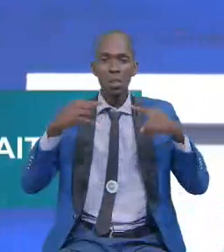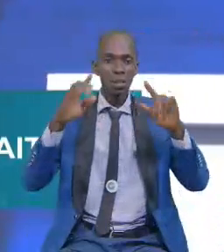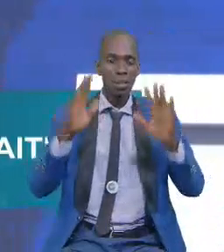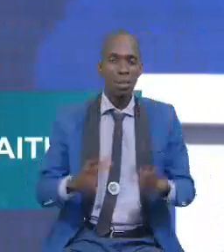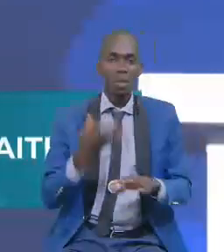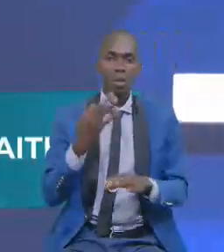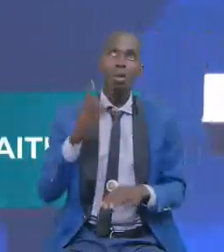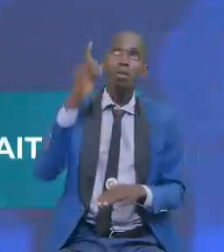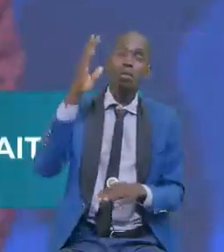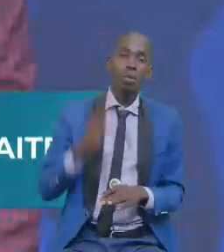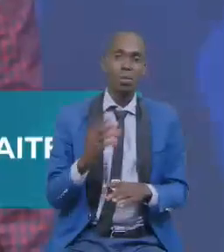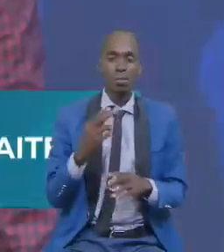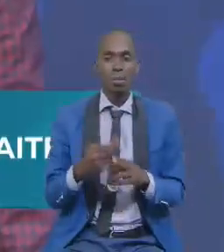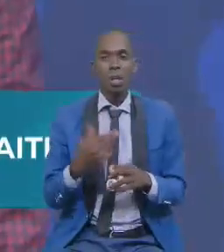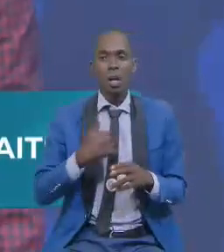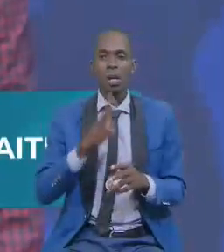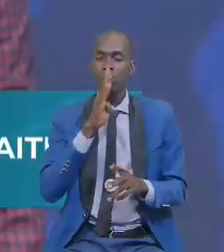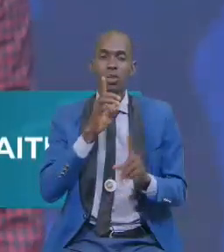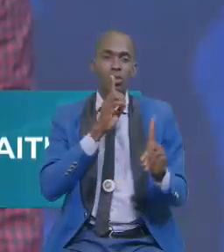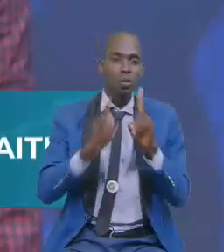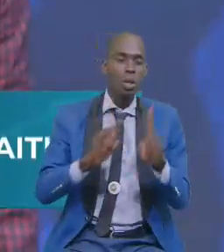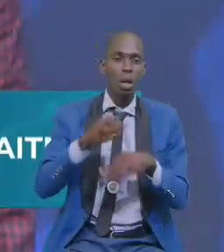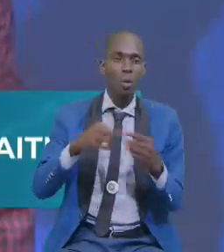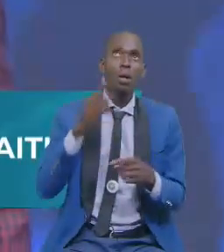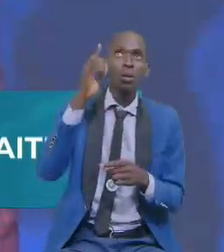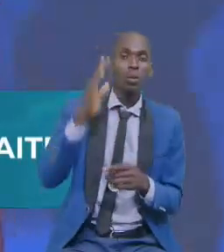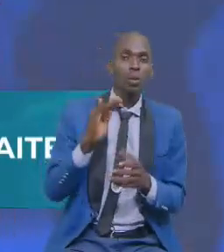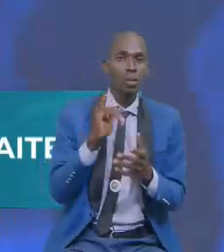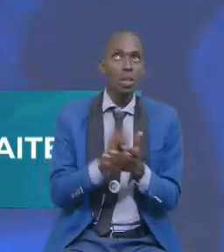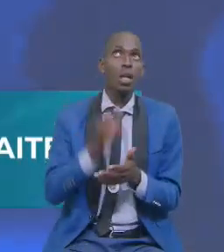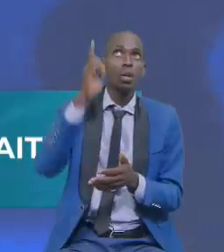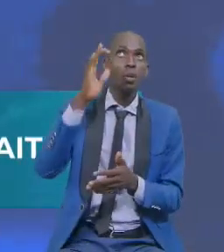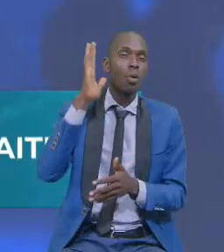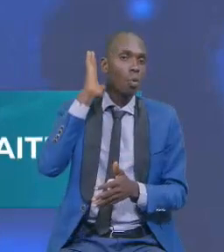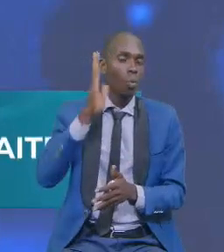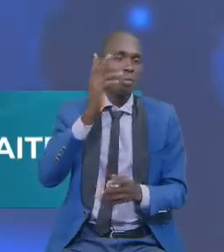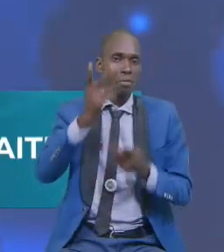been talking about it, that God will visit the Gentiles.